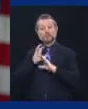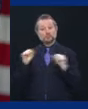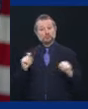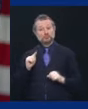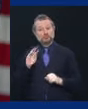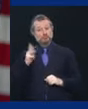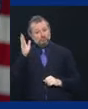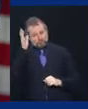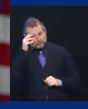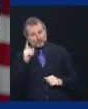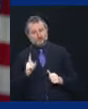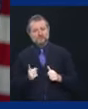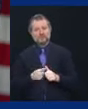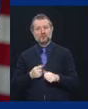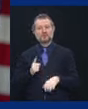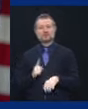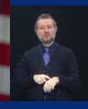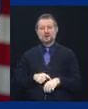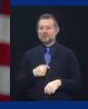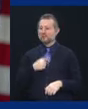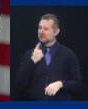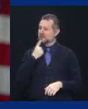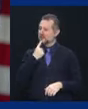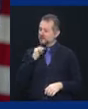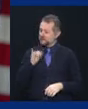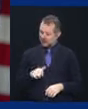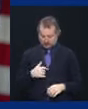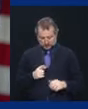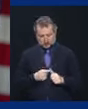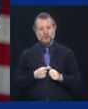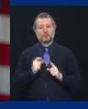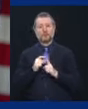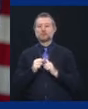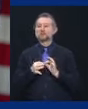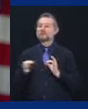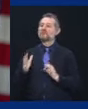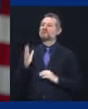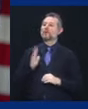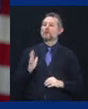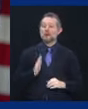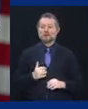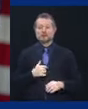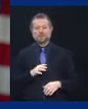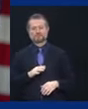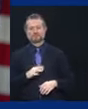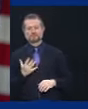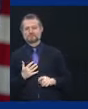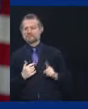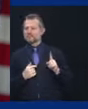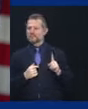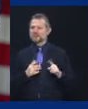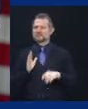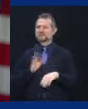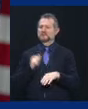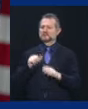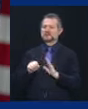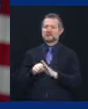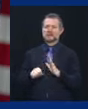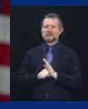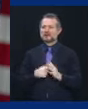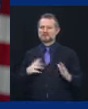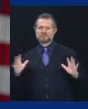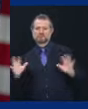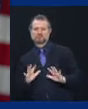And I don't like to call out the state police, and we've called out the state police for today, call out National